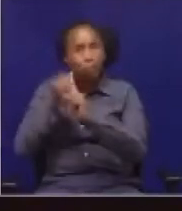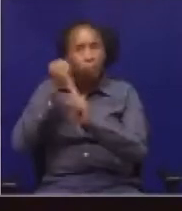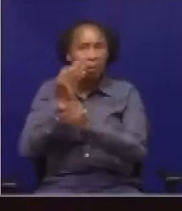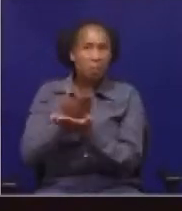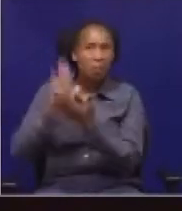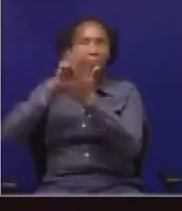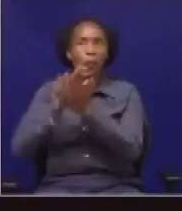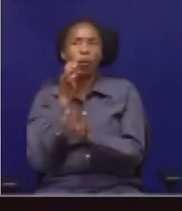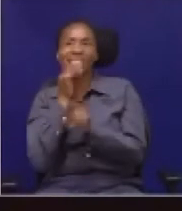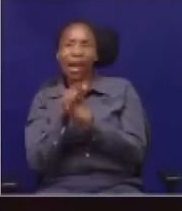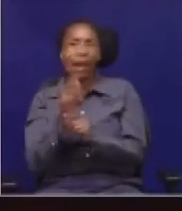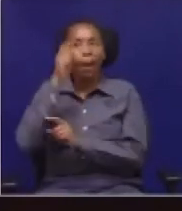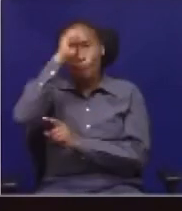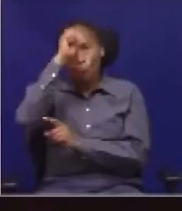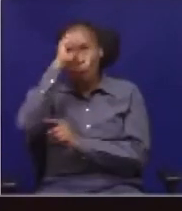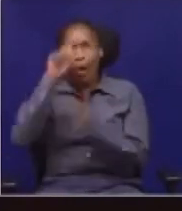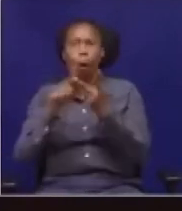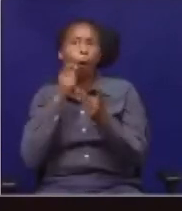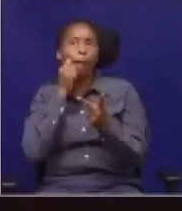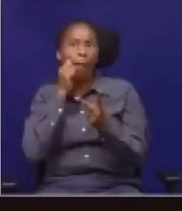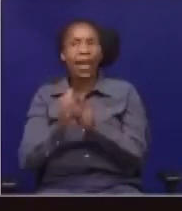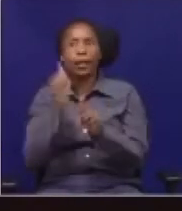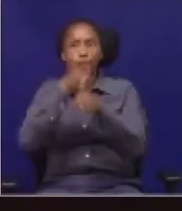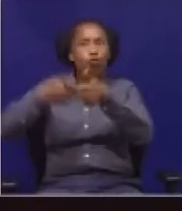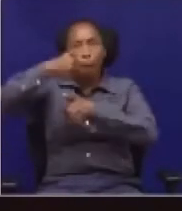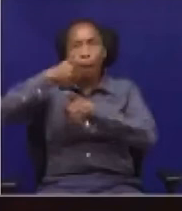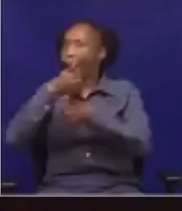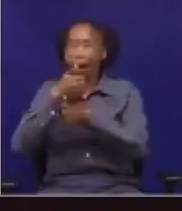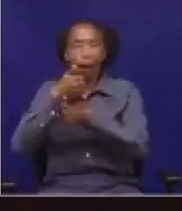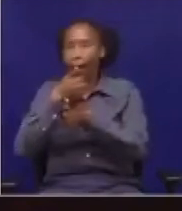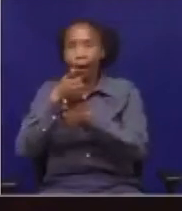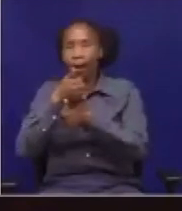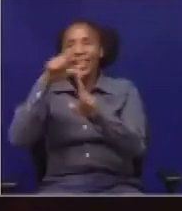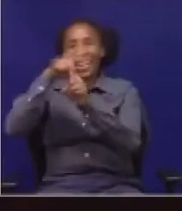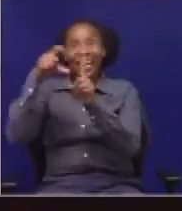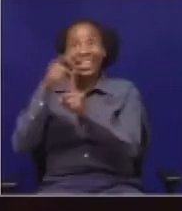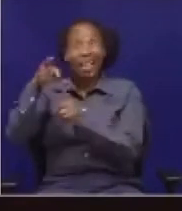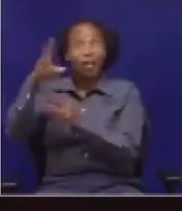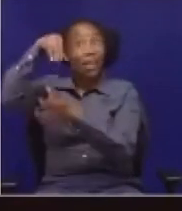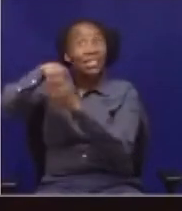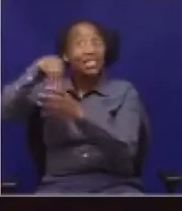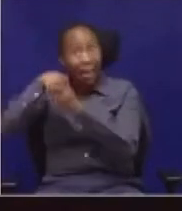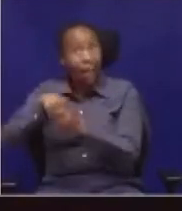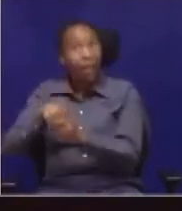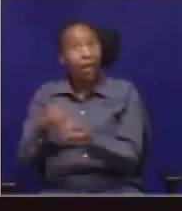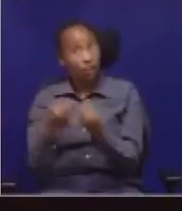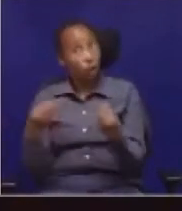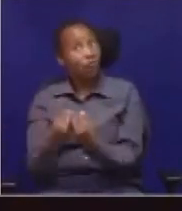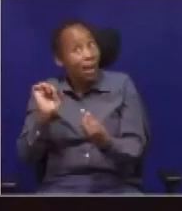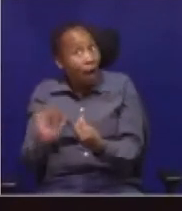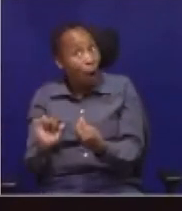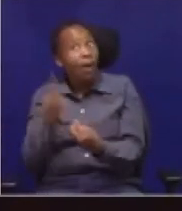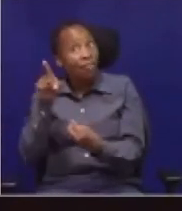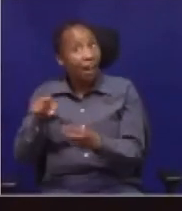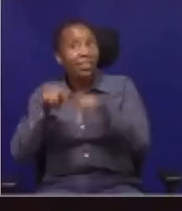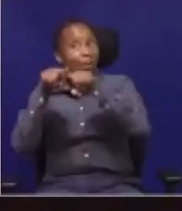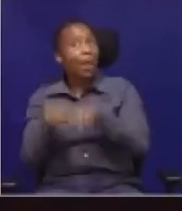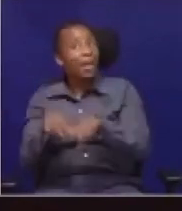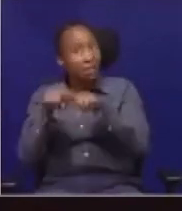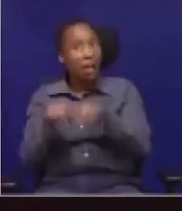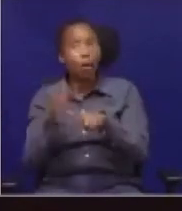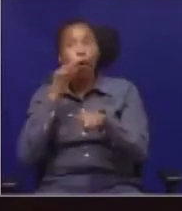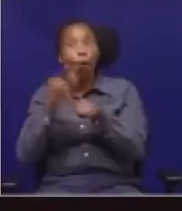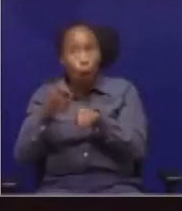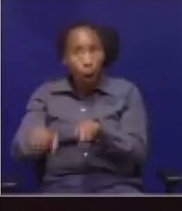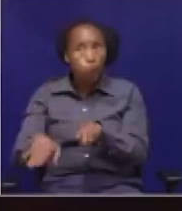as this requires a whole of society approach, the culture you instill in your children is dependent on how they